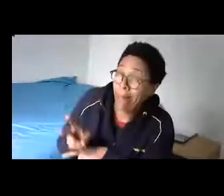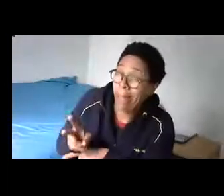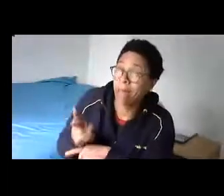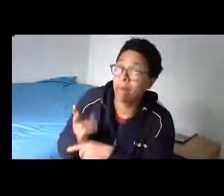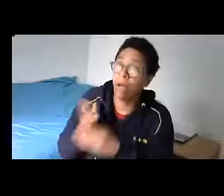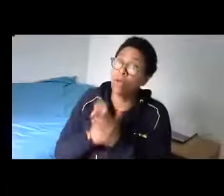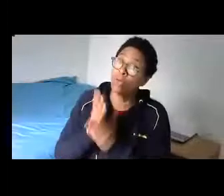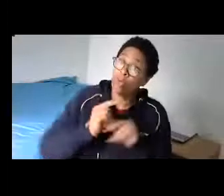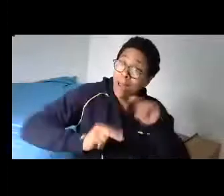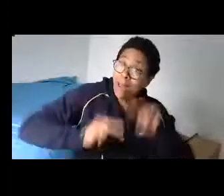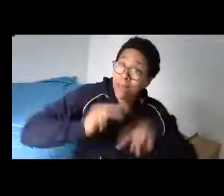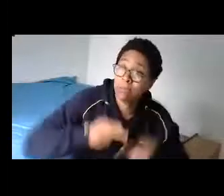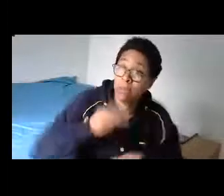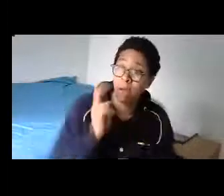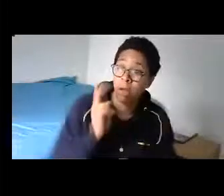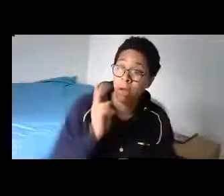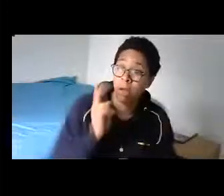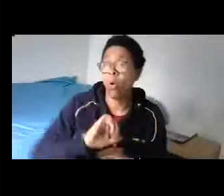assessment and